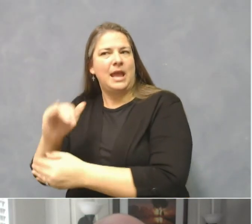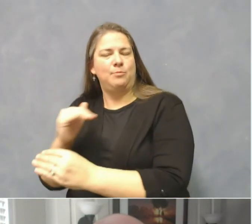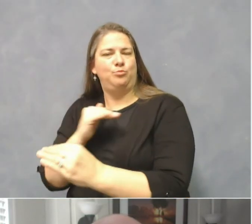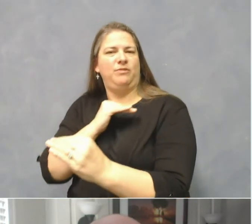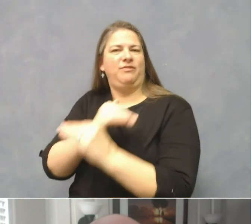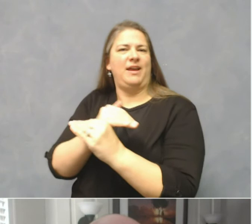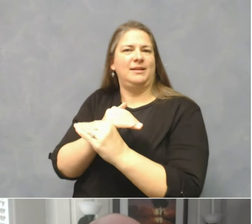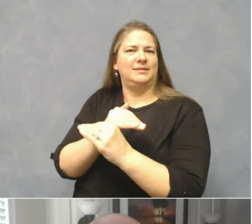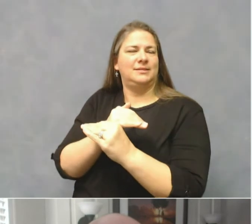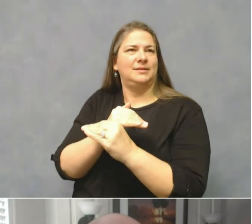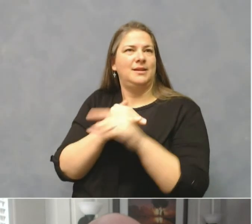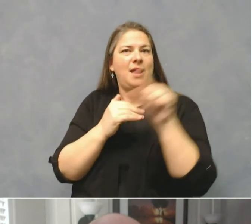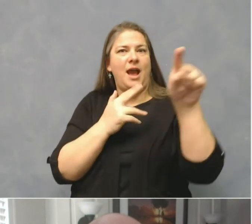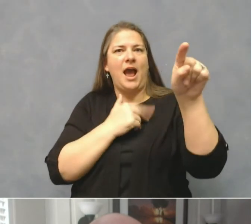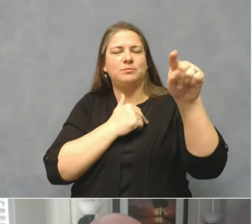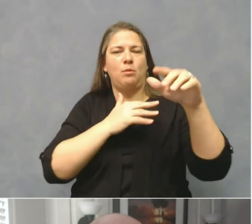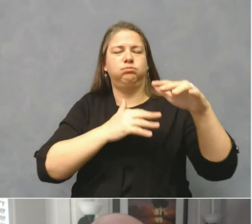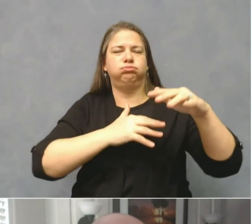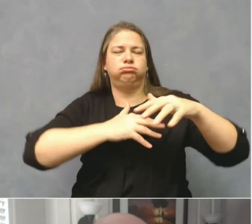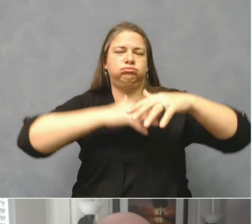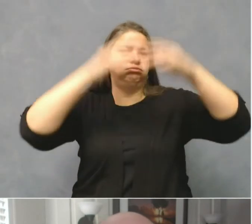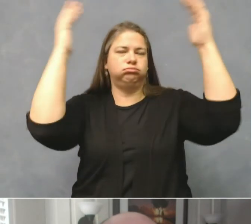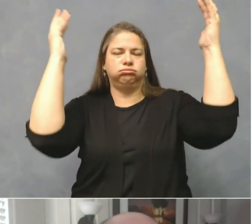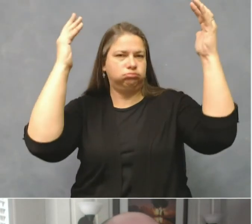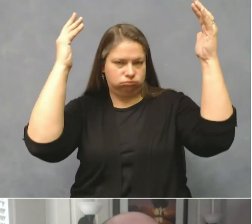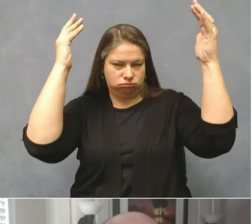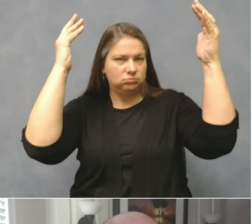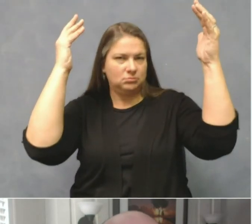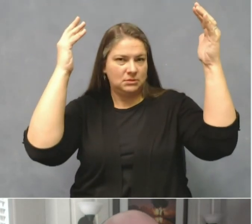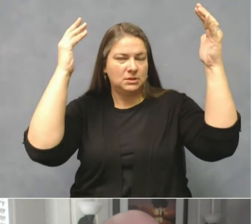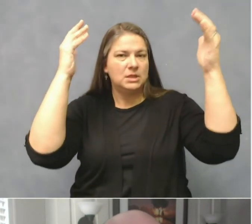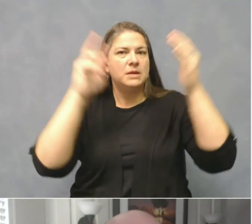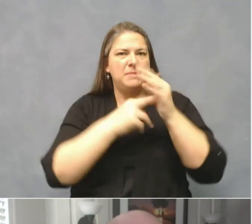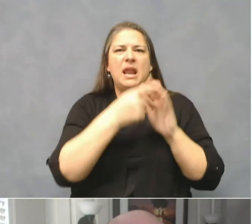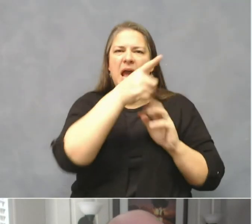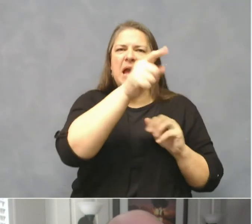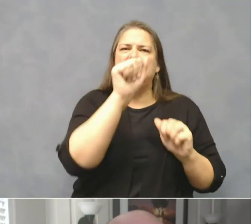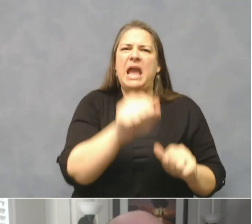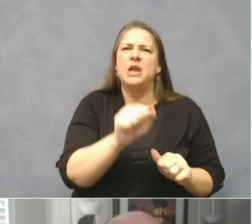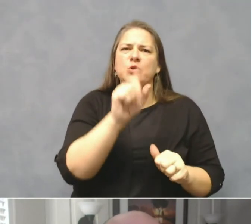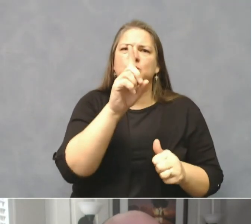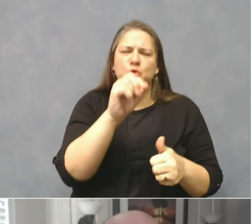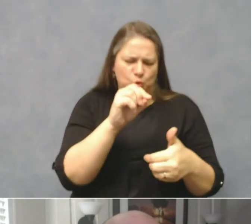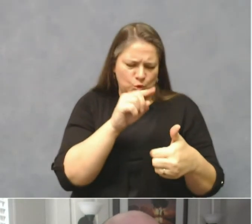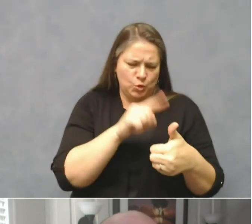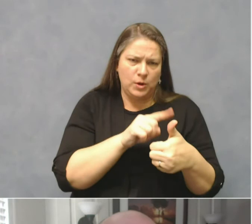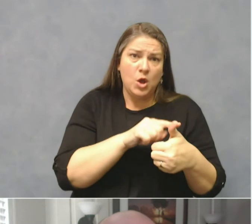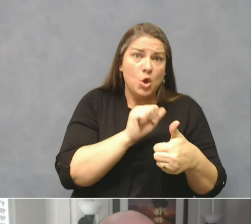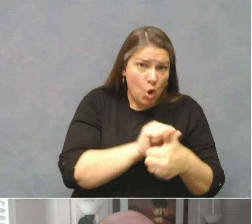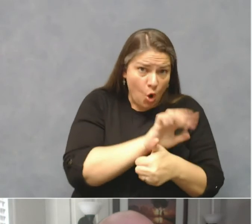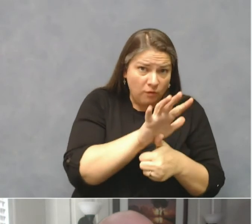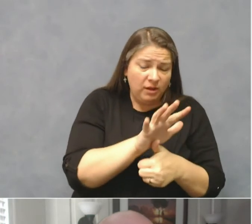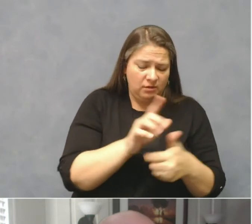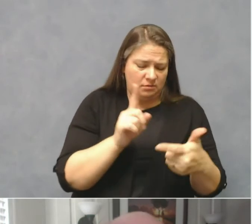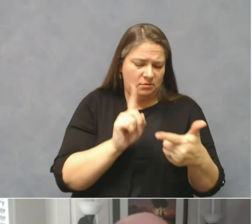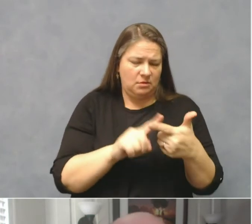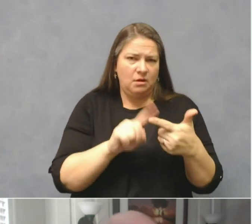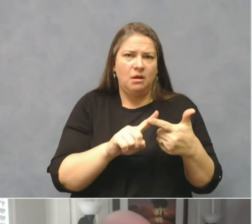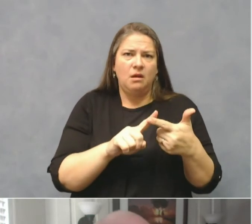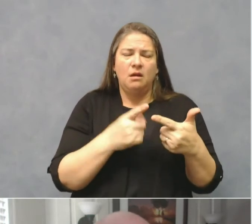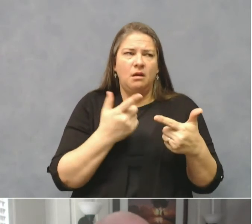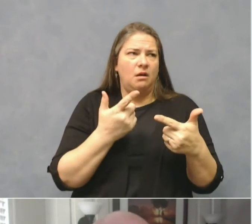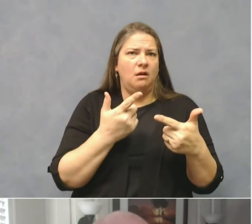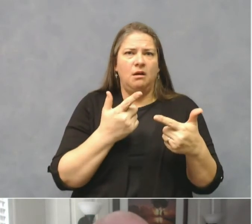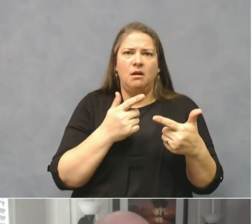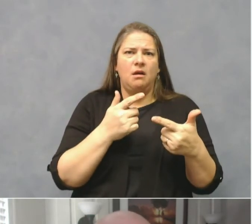to allow the region's hospitals to operate elective surgeries at normal capacity. This means not just COVID patients have access to care, but every